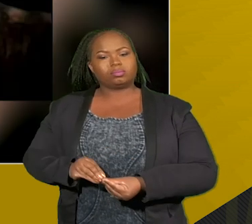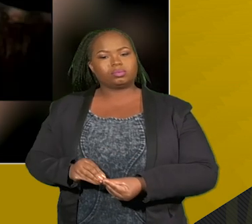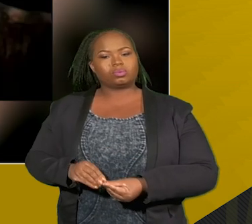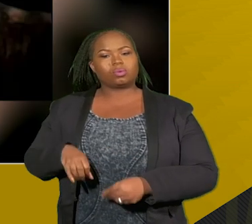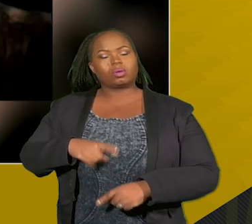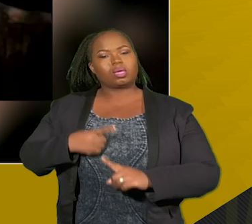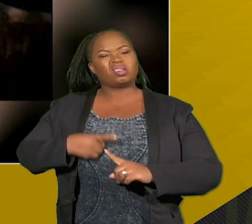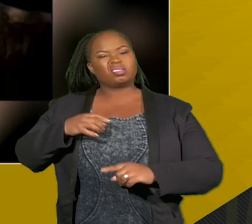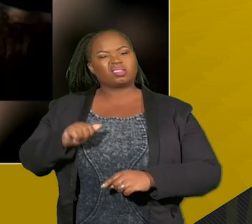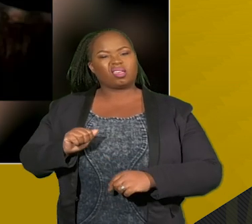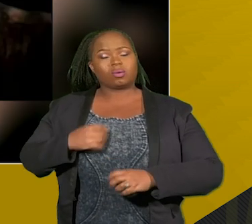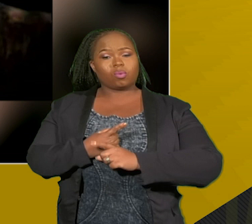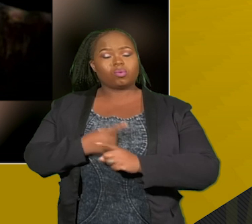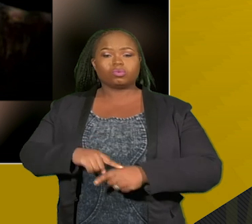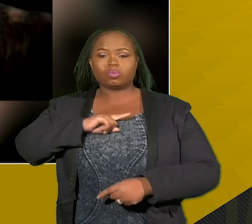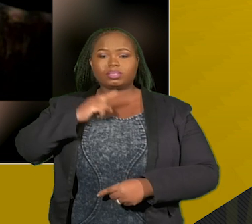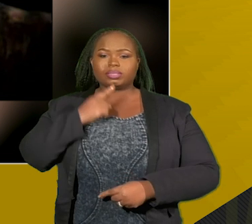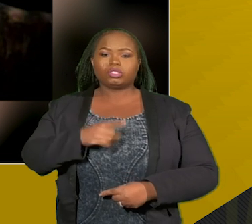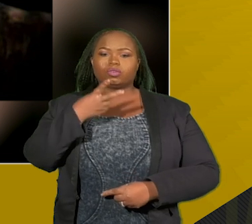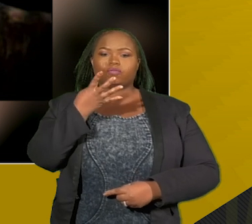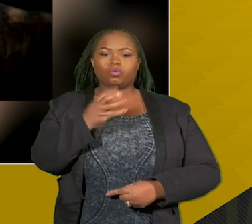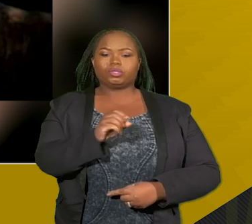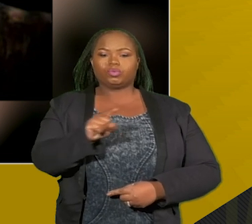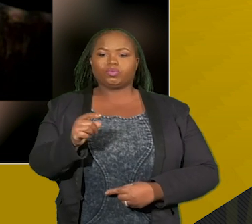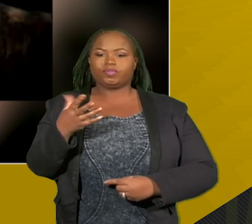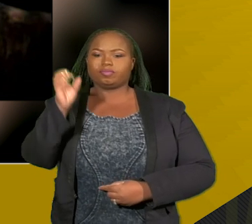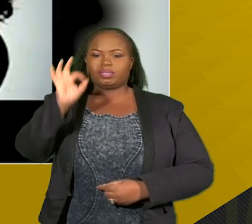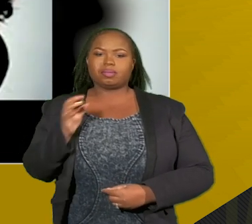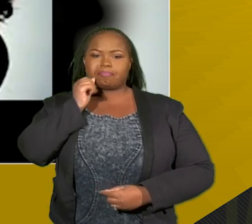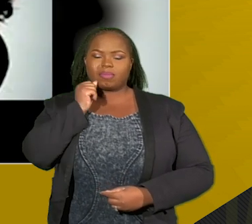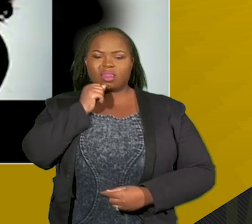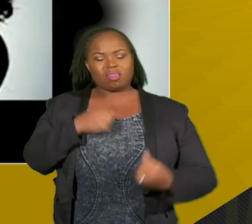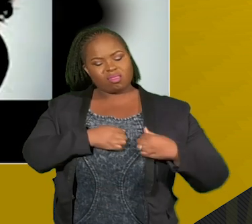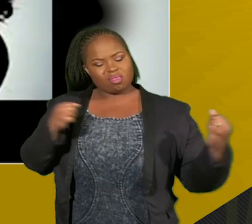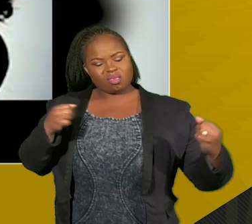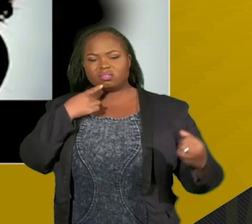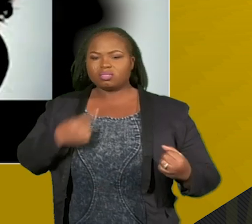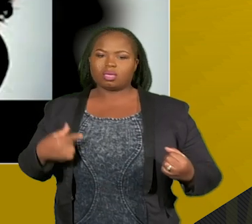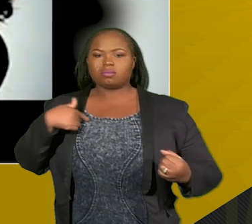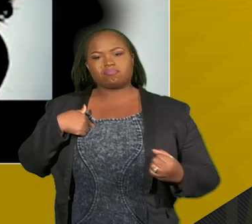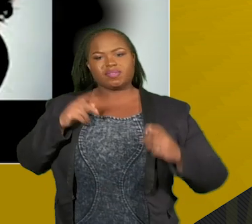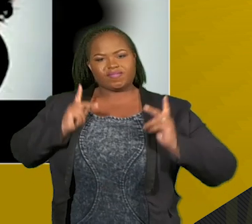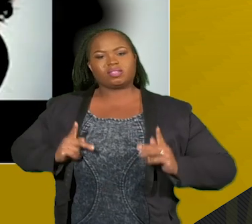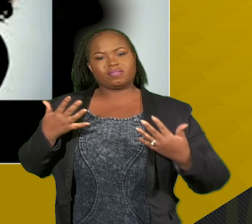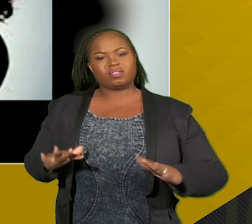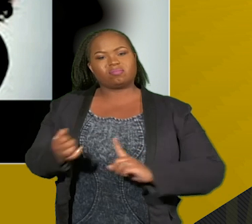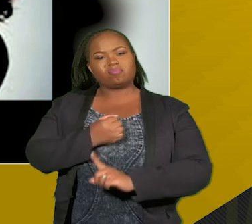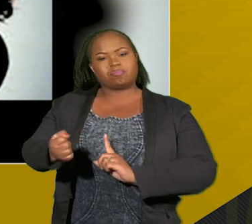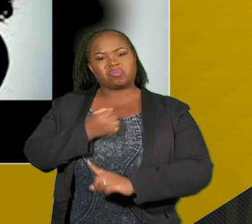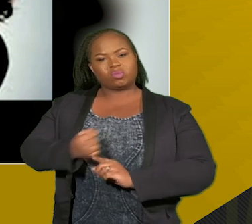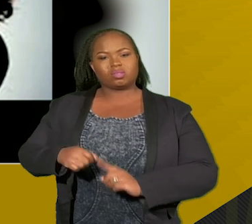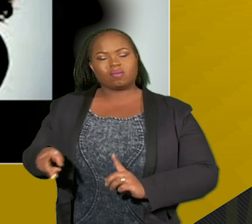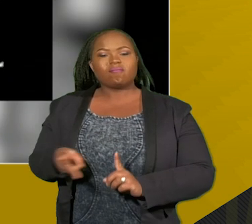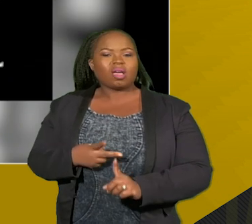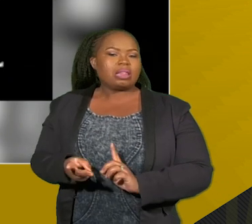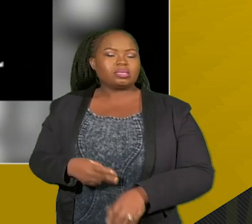SA. It actually found that 40-50% of men disclosed of having perpetrated physical partner violence,